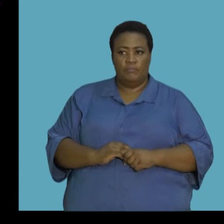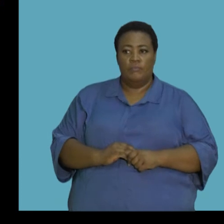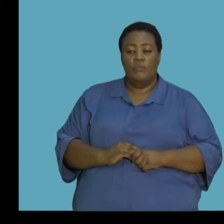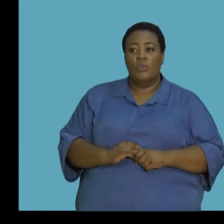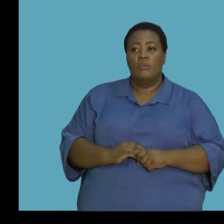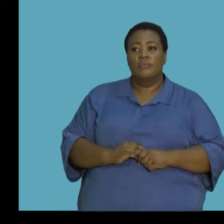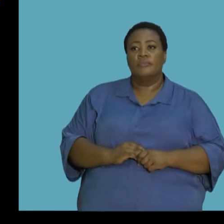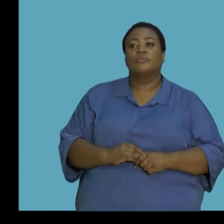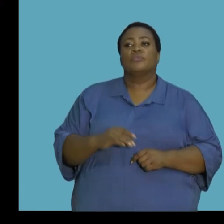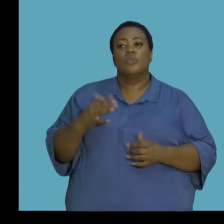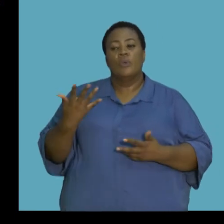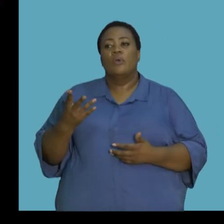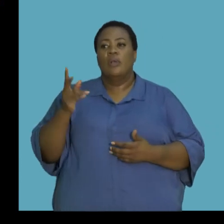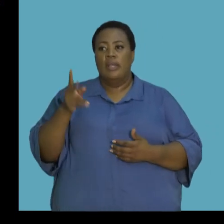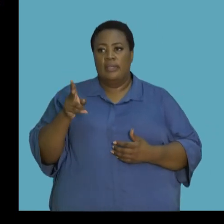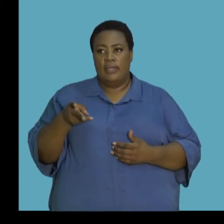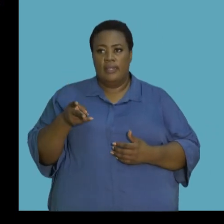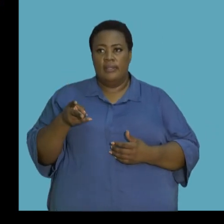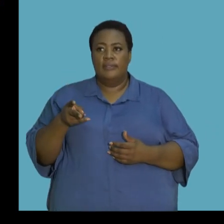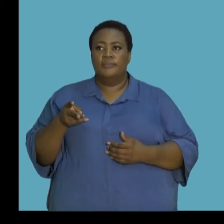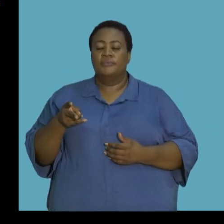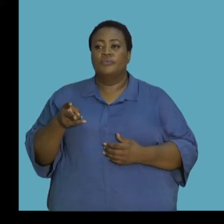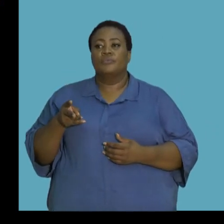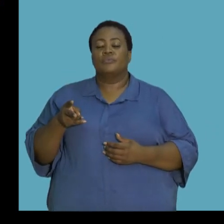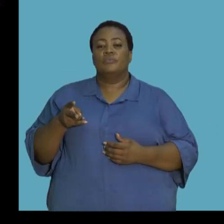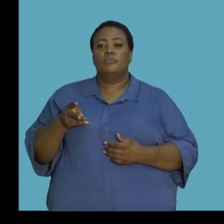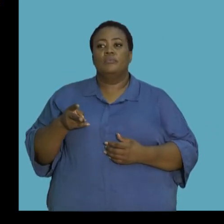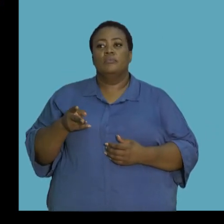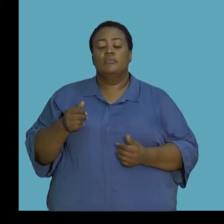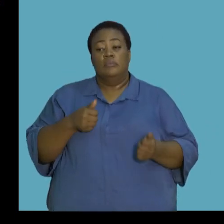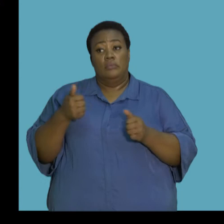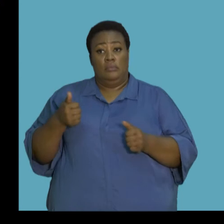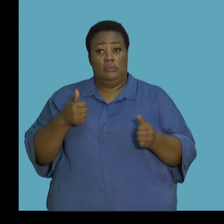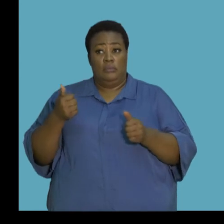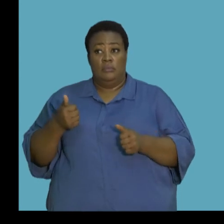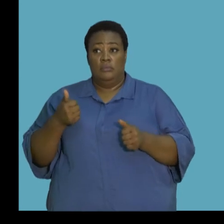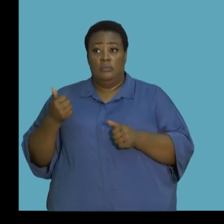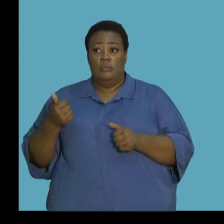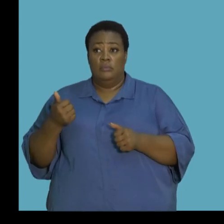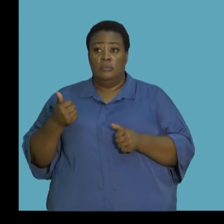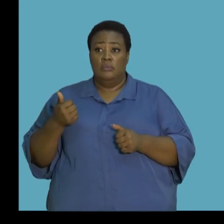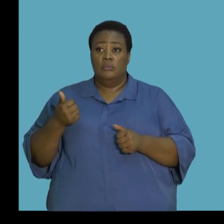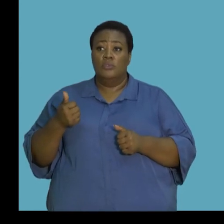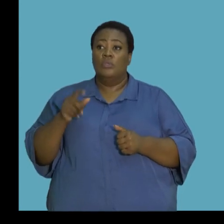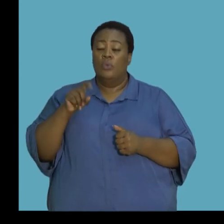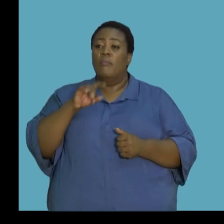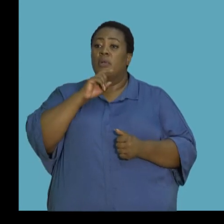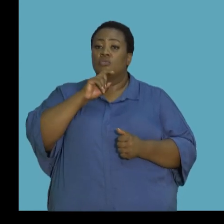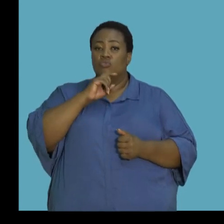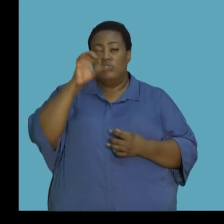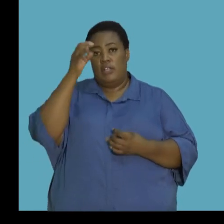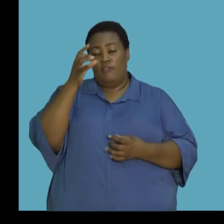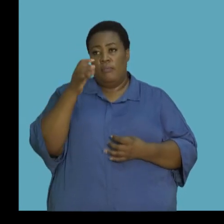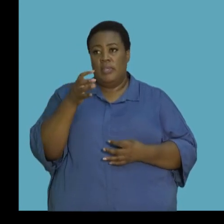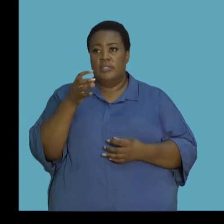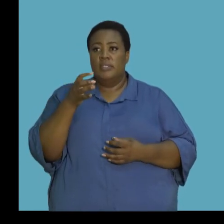average produced by the regular bubble soap. So again, when we go to our conclusions,